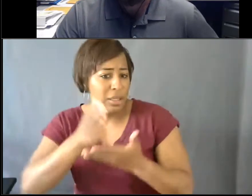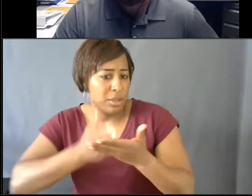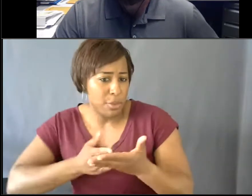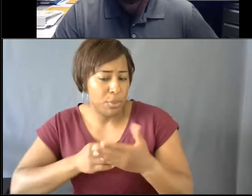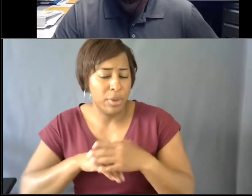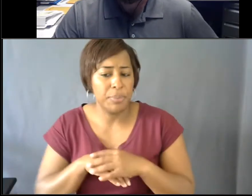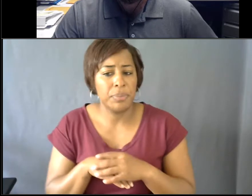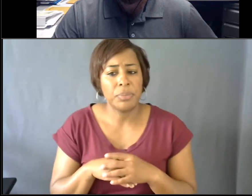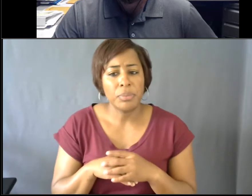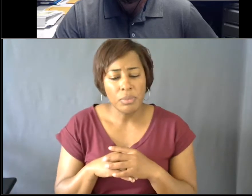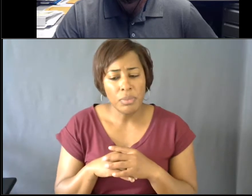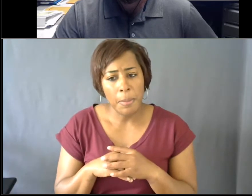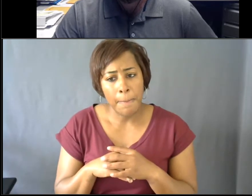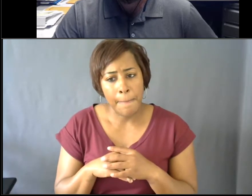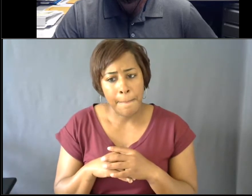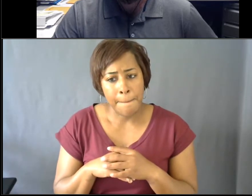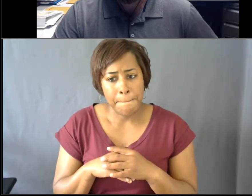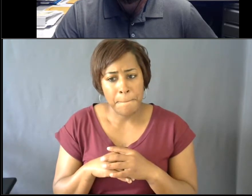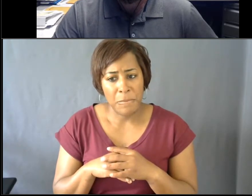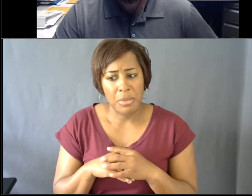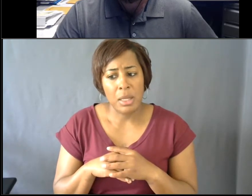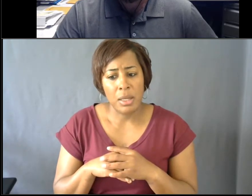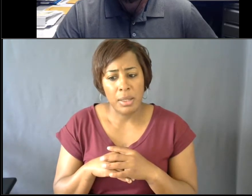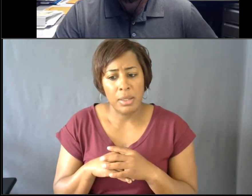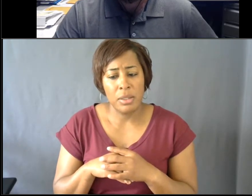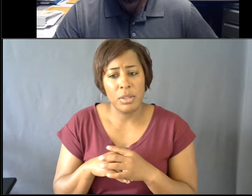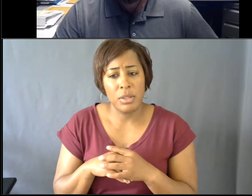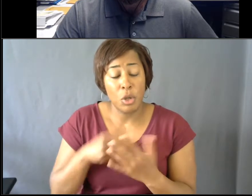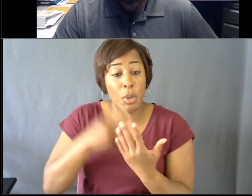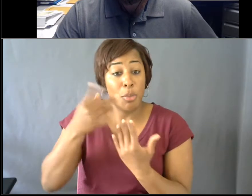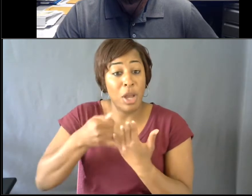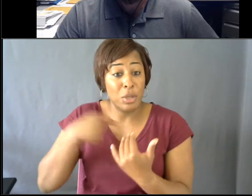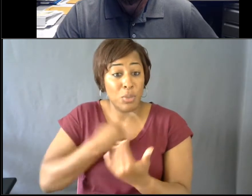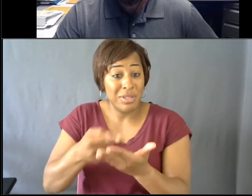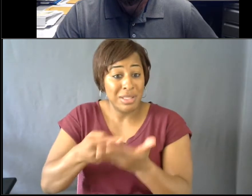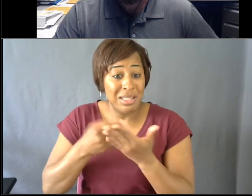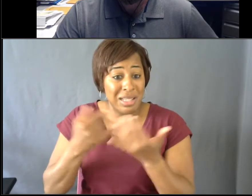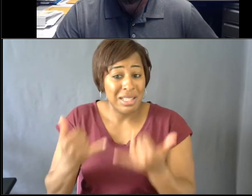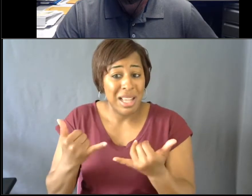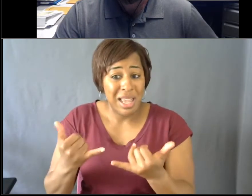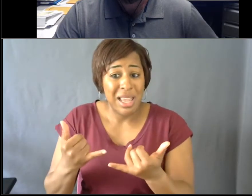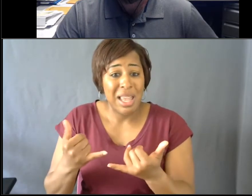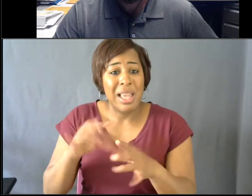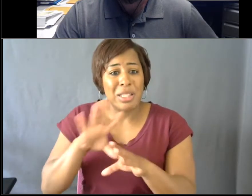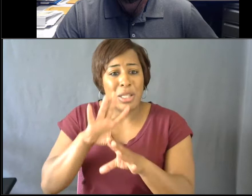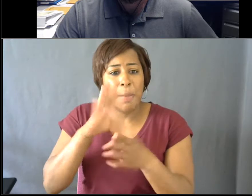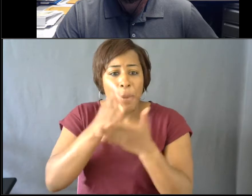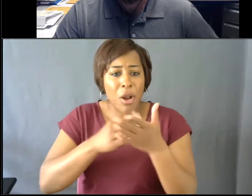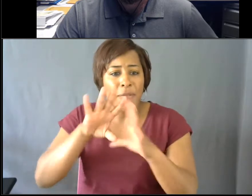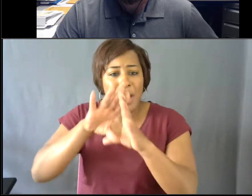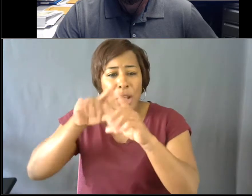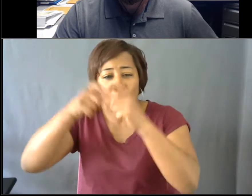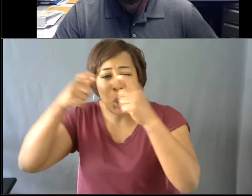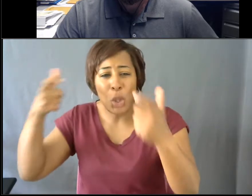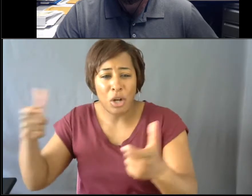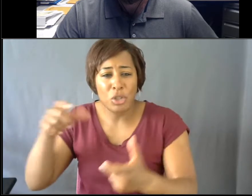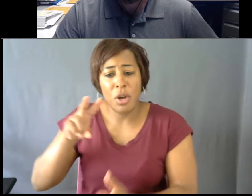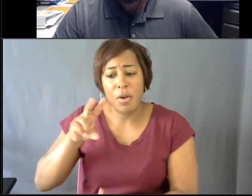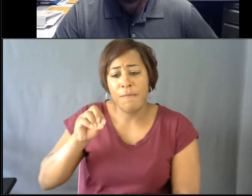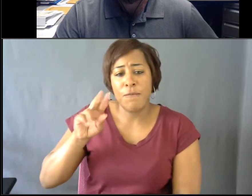is the project that we're talking about today is part of a larger Vortex Southeast project where we looked